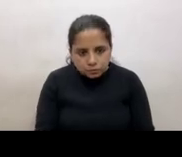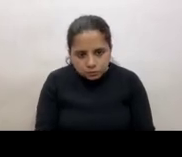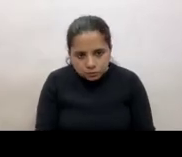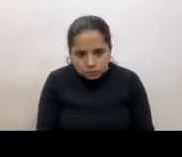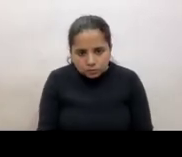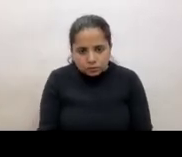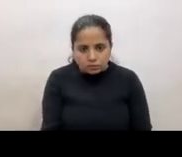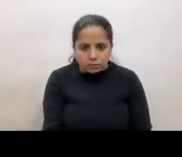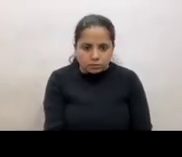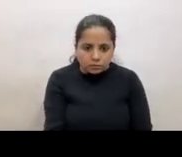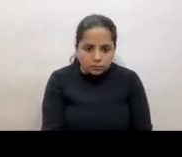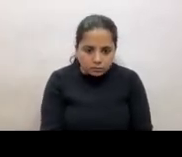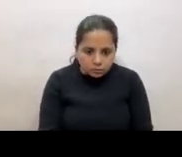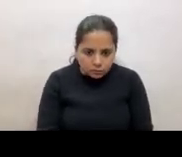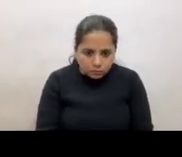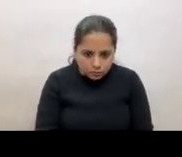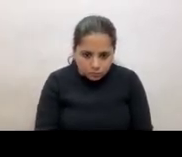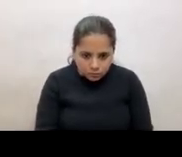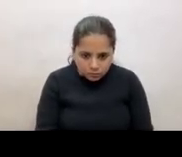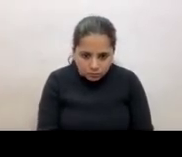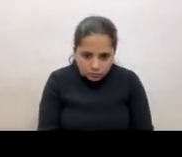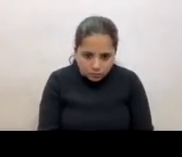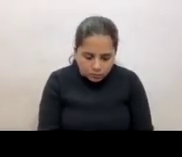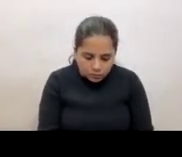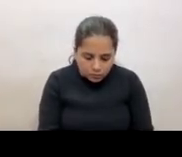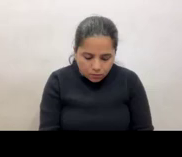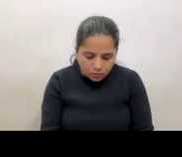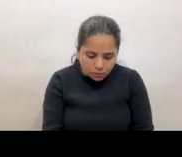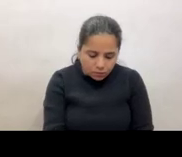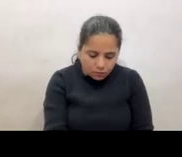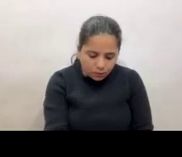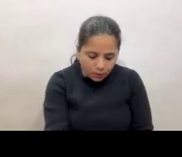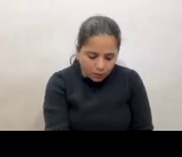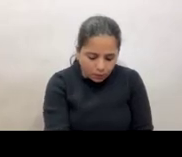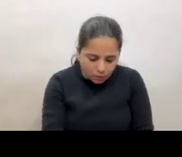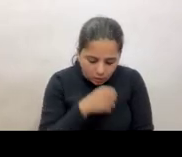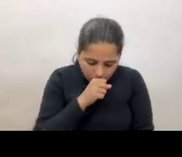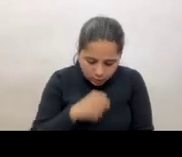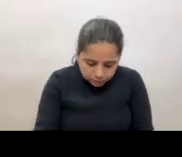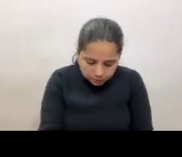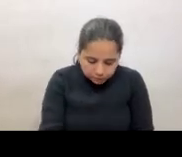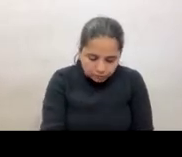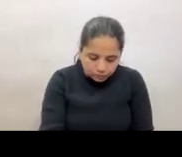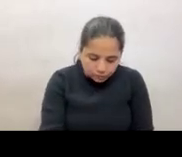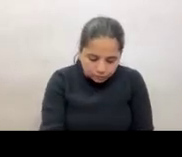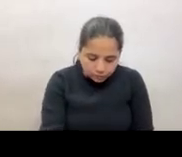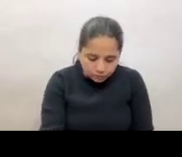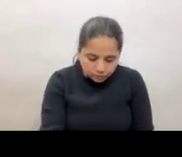Disagree? Yes. Don't agree? Okay, disagree, not necessarily good.